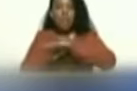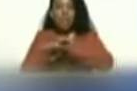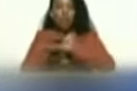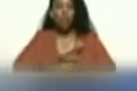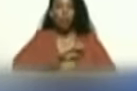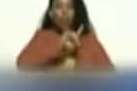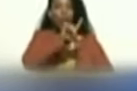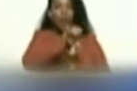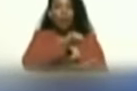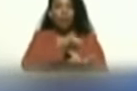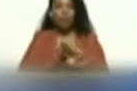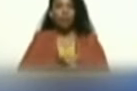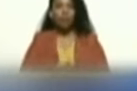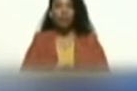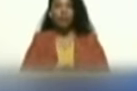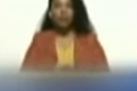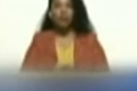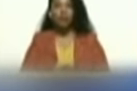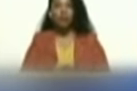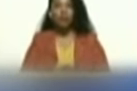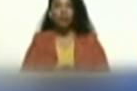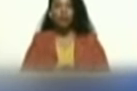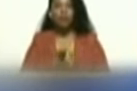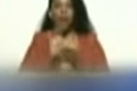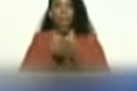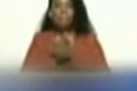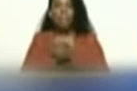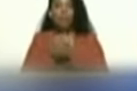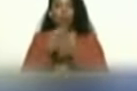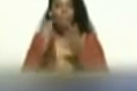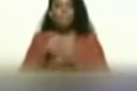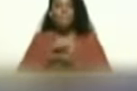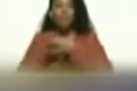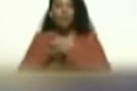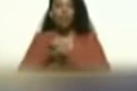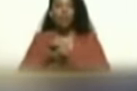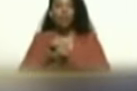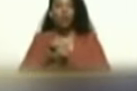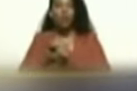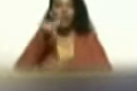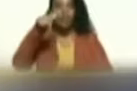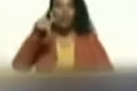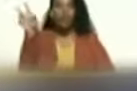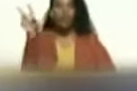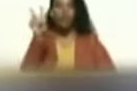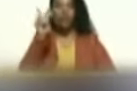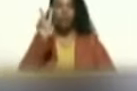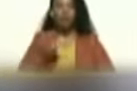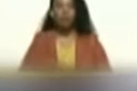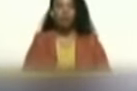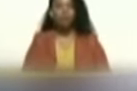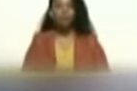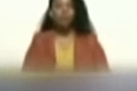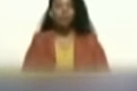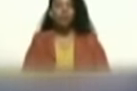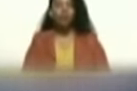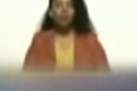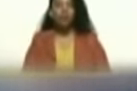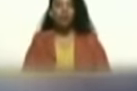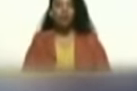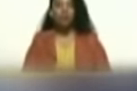on economic field. So this is another issue. You know, politically, these two capitals also have common grounds to work